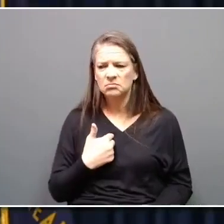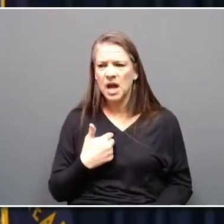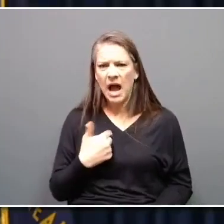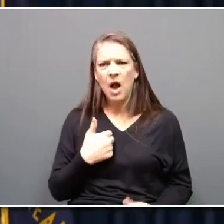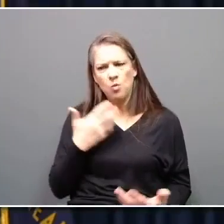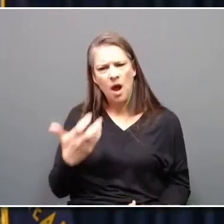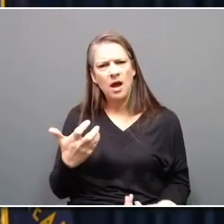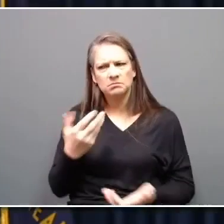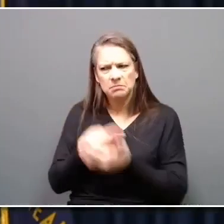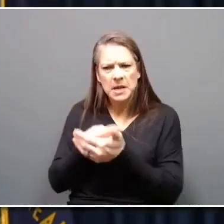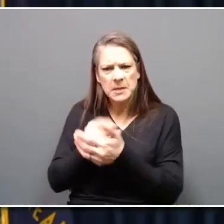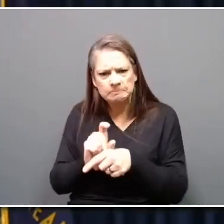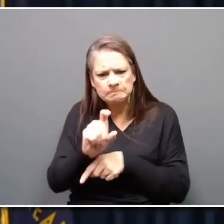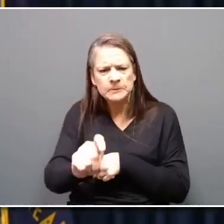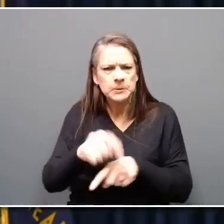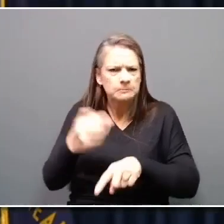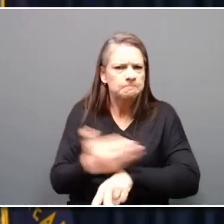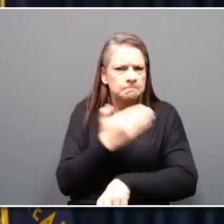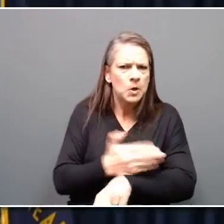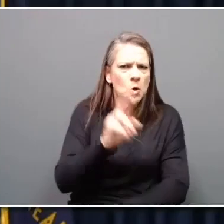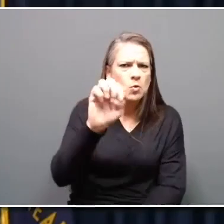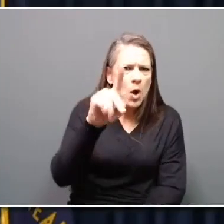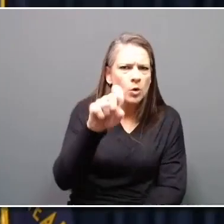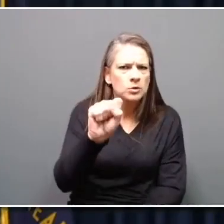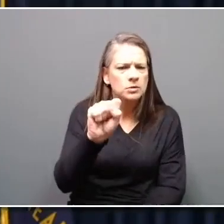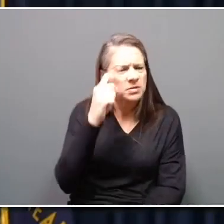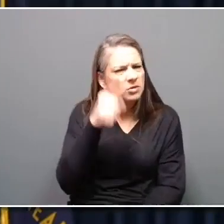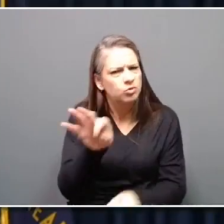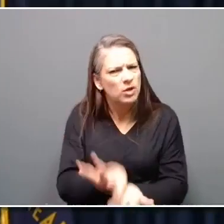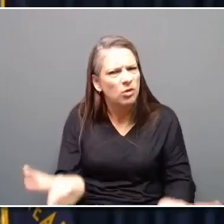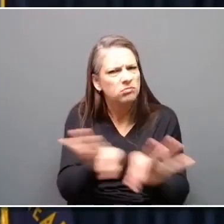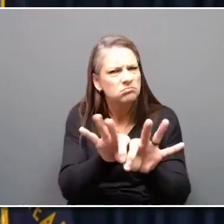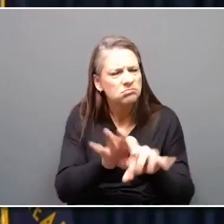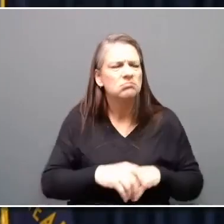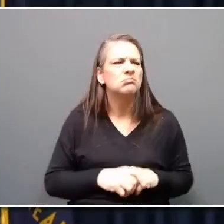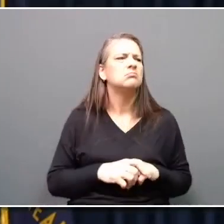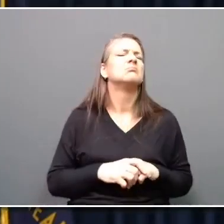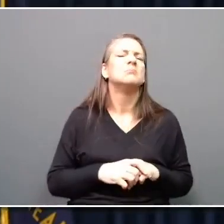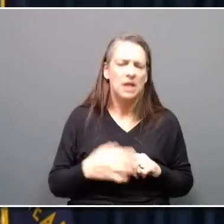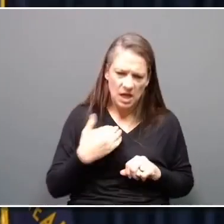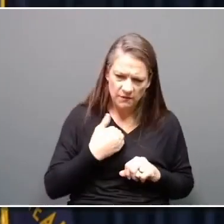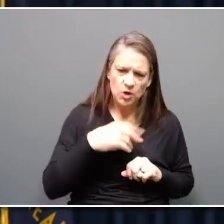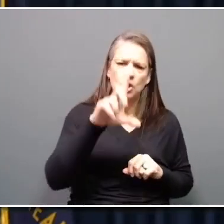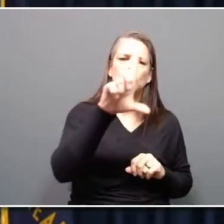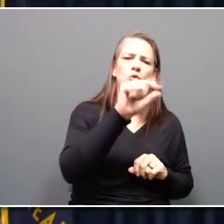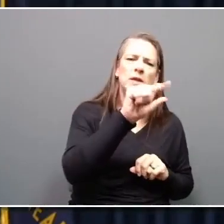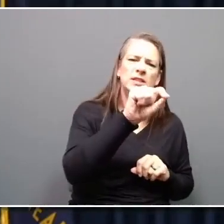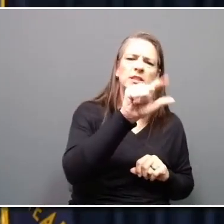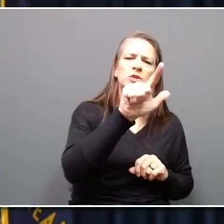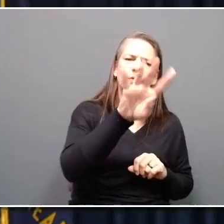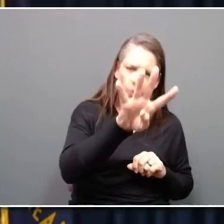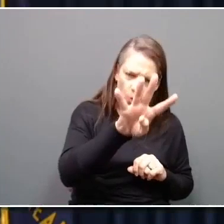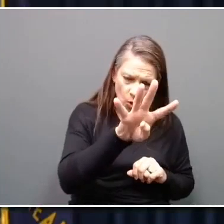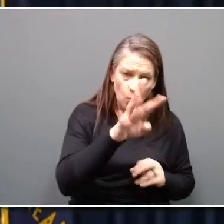is absolutely critical. I'm pleased to share that yesterday I unveiled my 2024 recommended highway plan, which is a guide